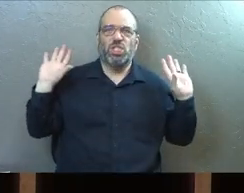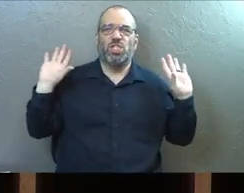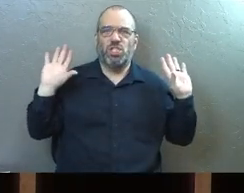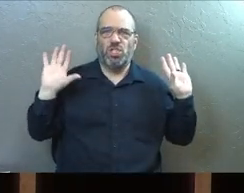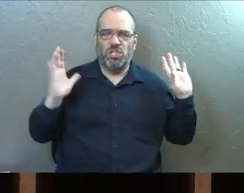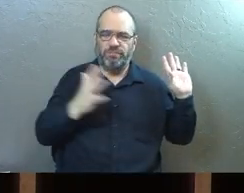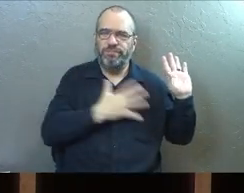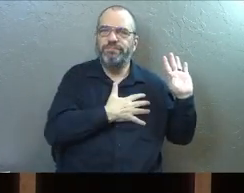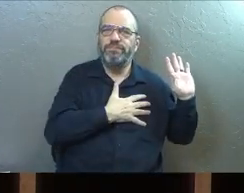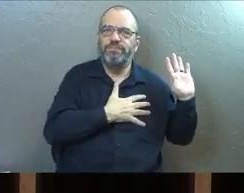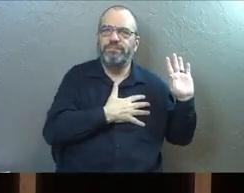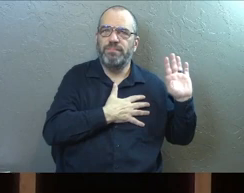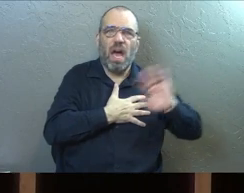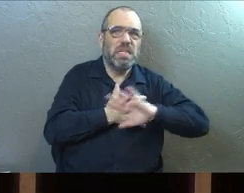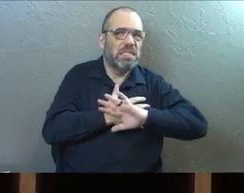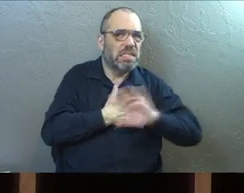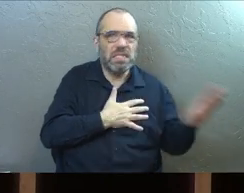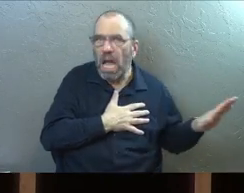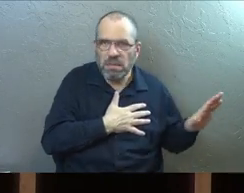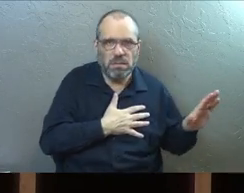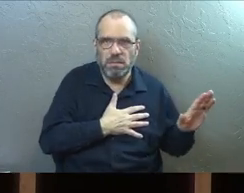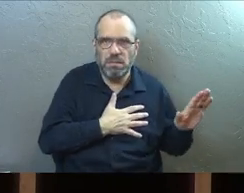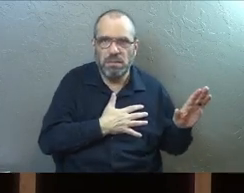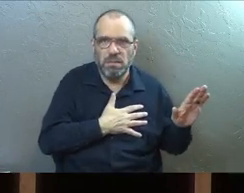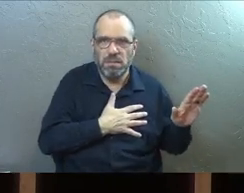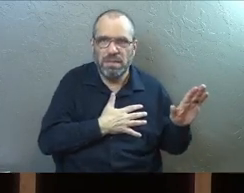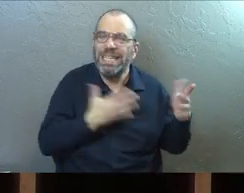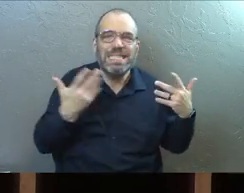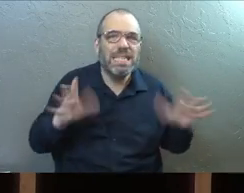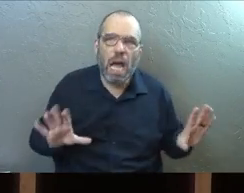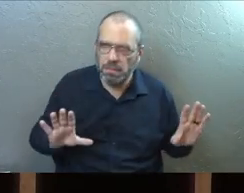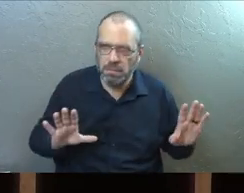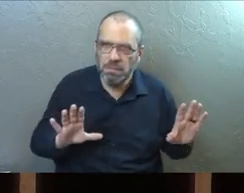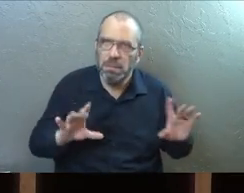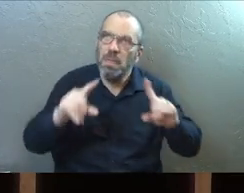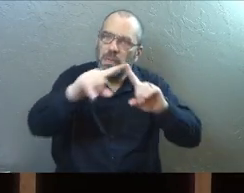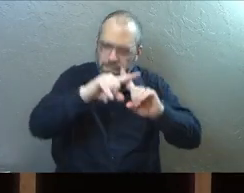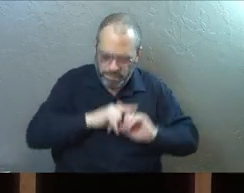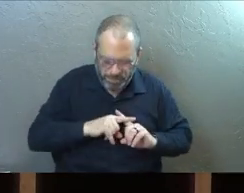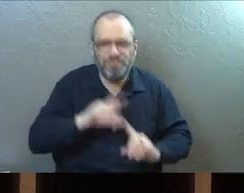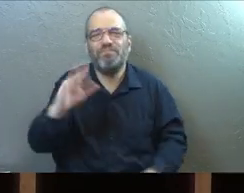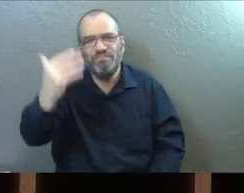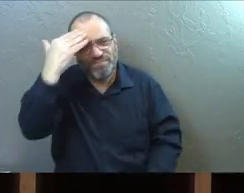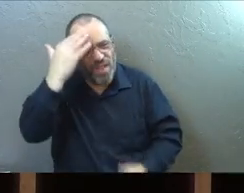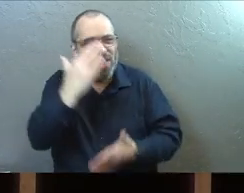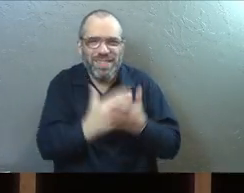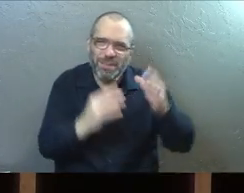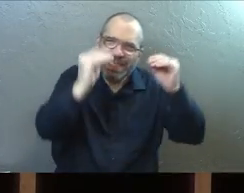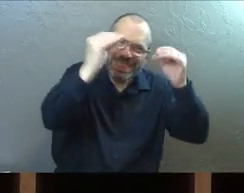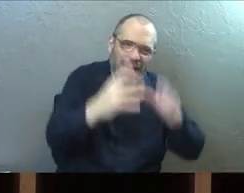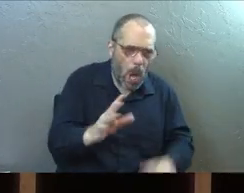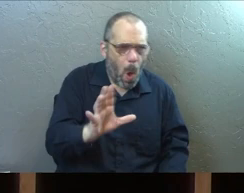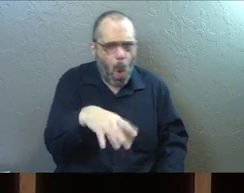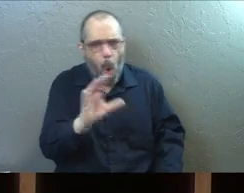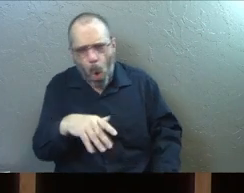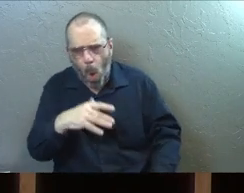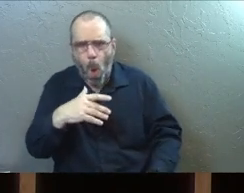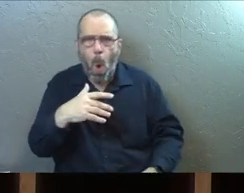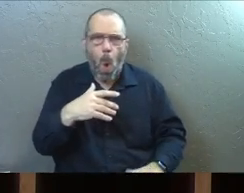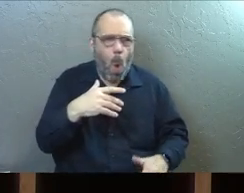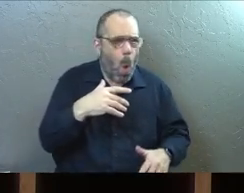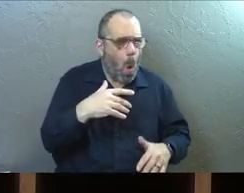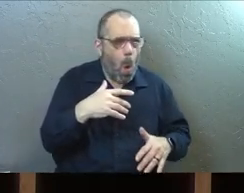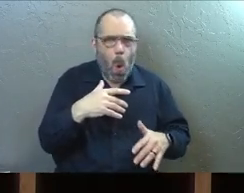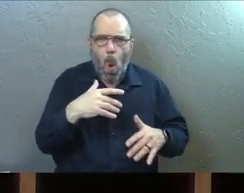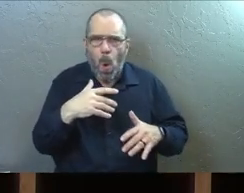life. Amen. That has happened in your life. And I know there's lots of teachers that are going to really